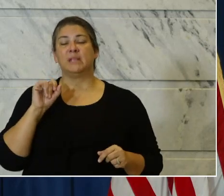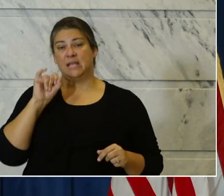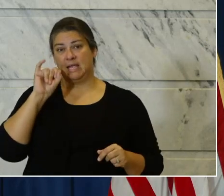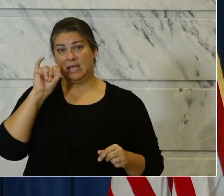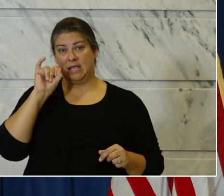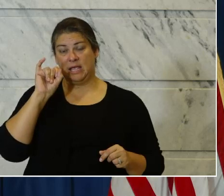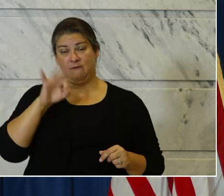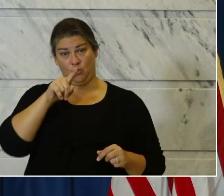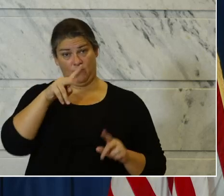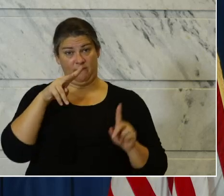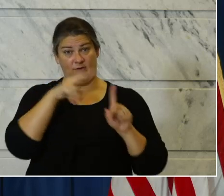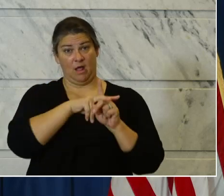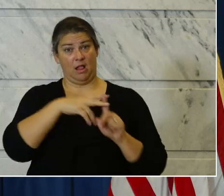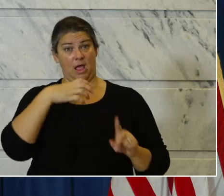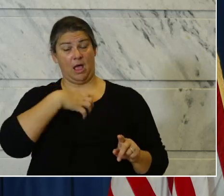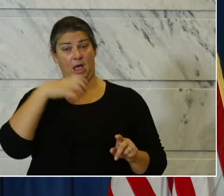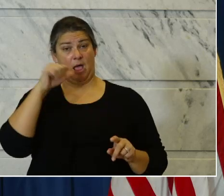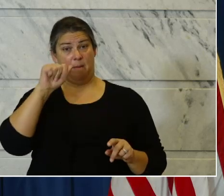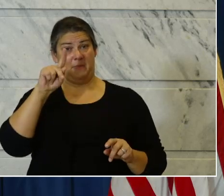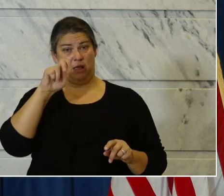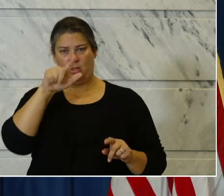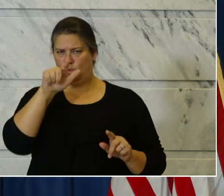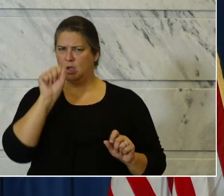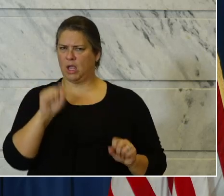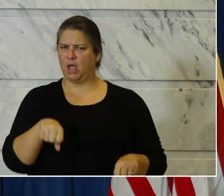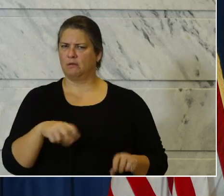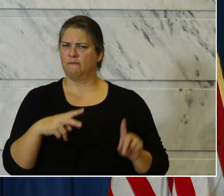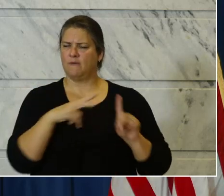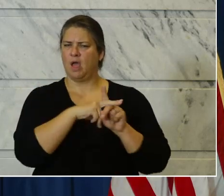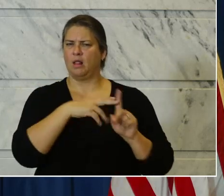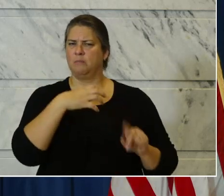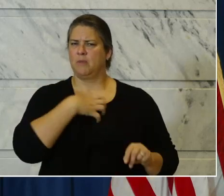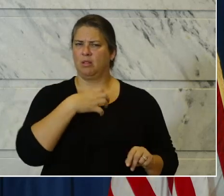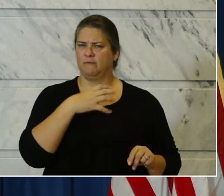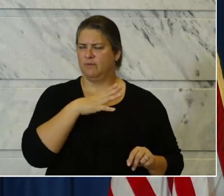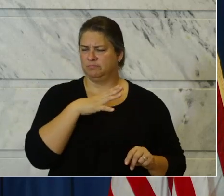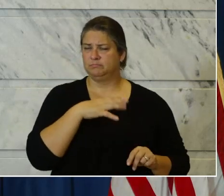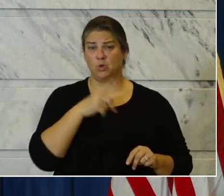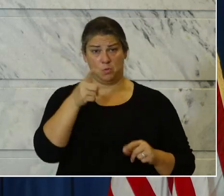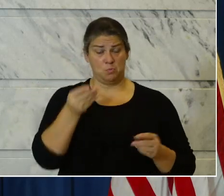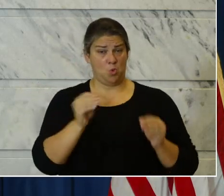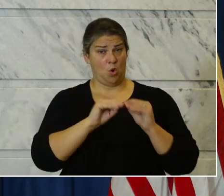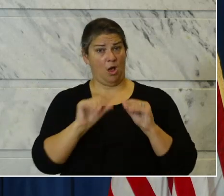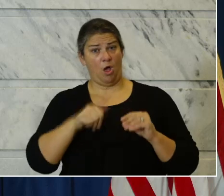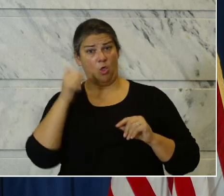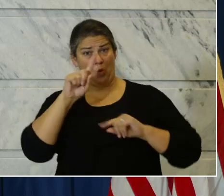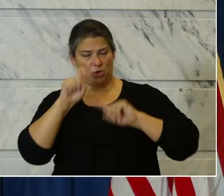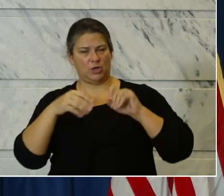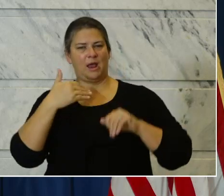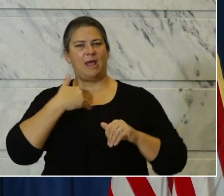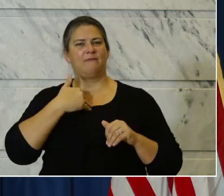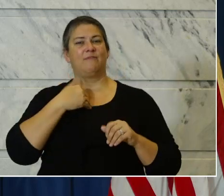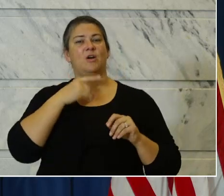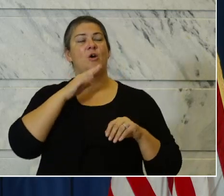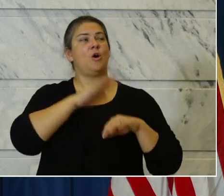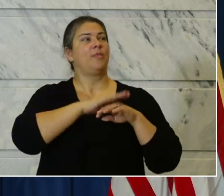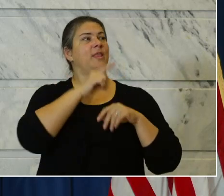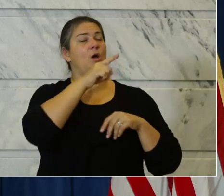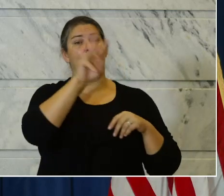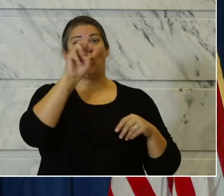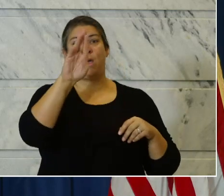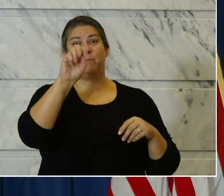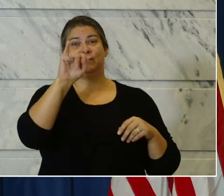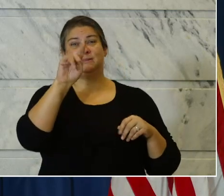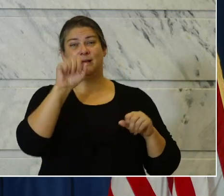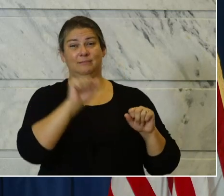exercise your appeal rights if you'd like to. And then if you have an additional question, we have added an FAQ section on the kcc.ky.gov